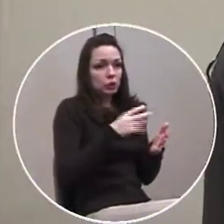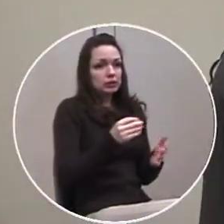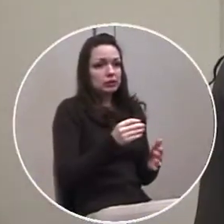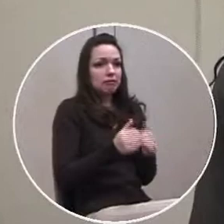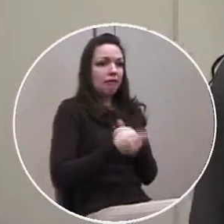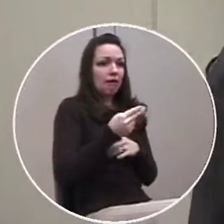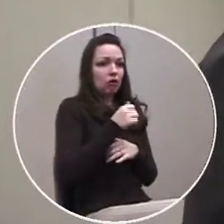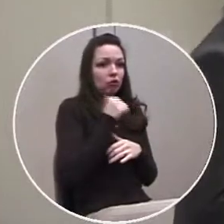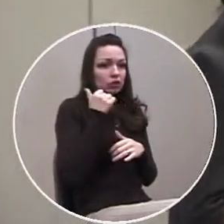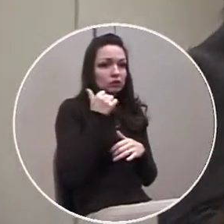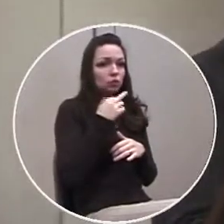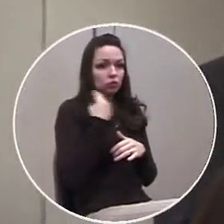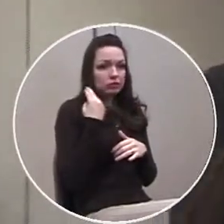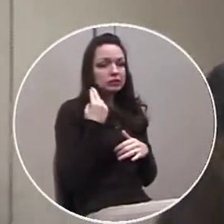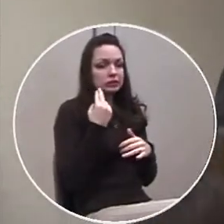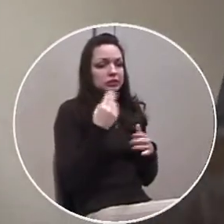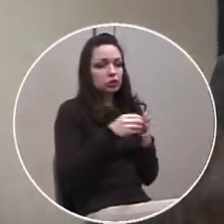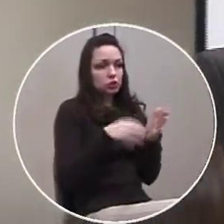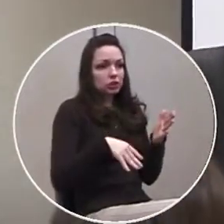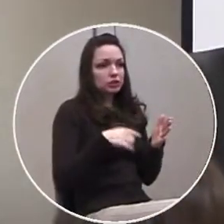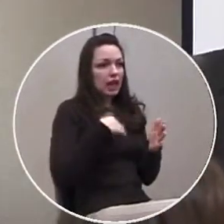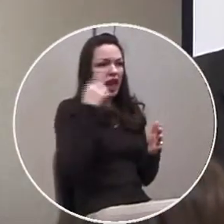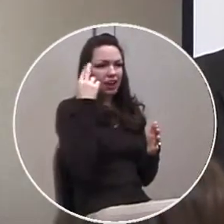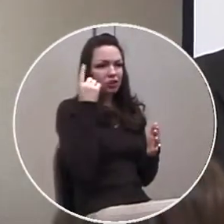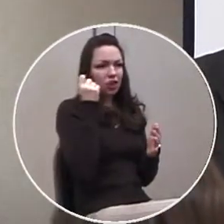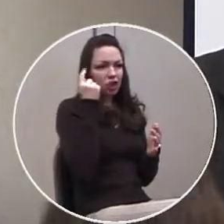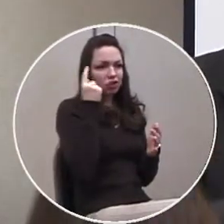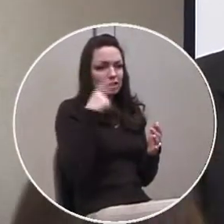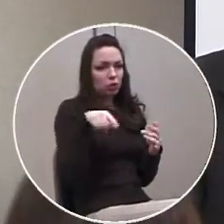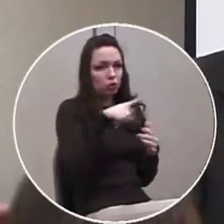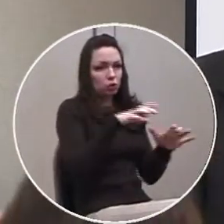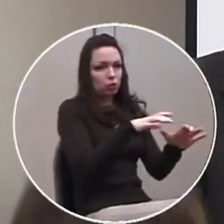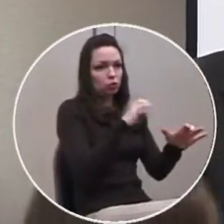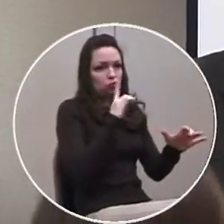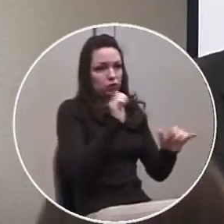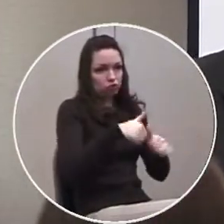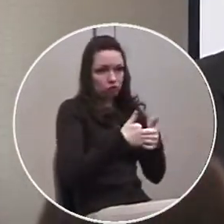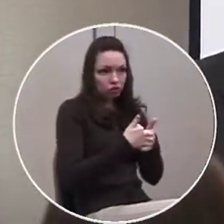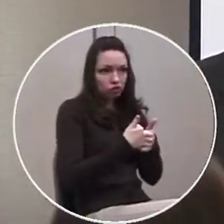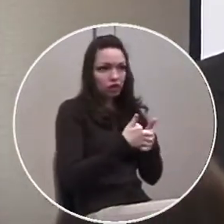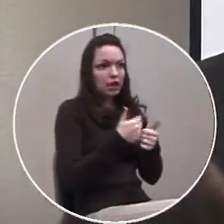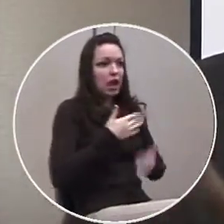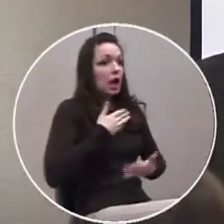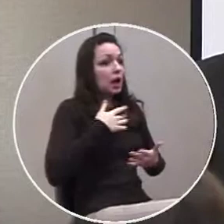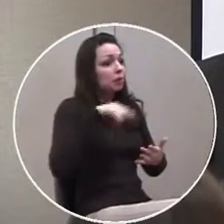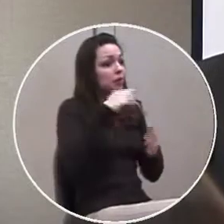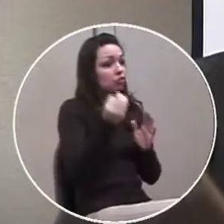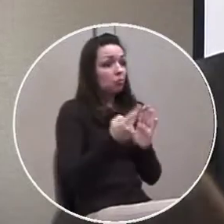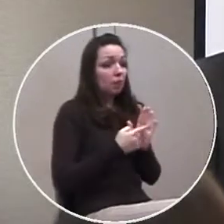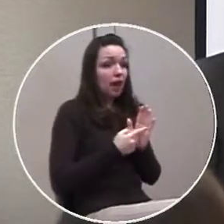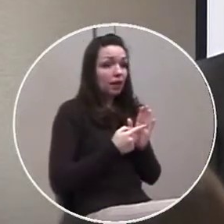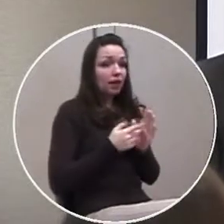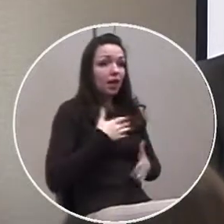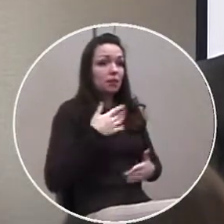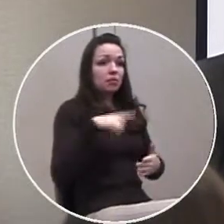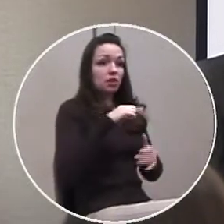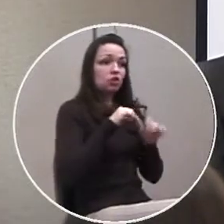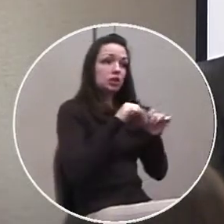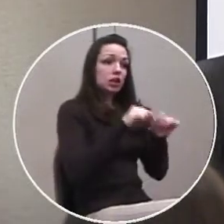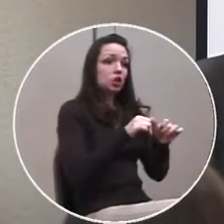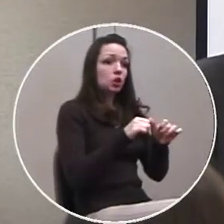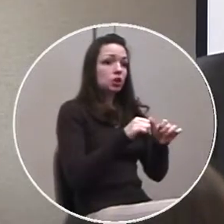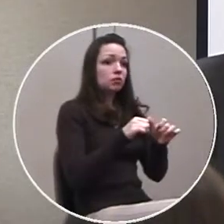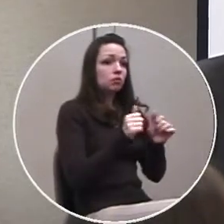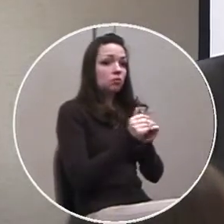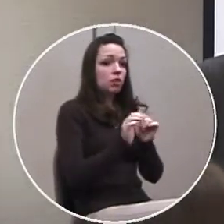that I understand that what you do is very challenging, and I'm glad you're back, and I'm glad you're continuing to move forward with your professional